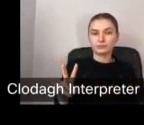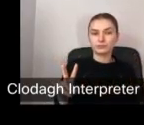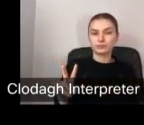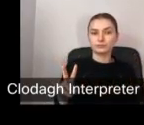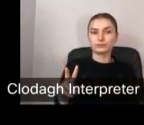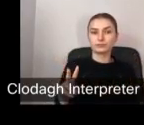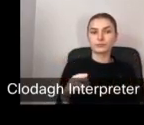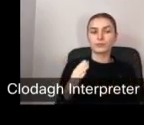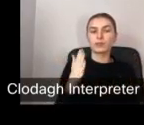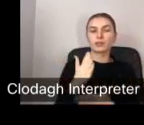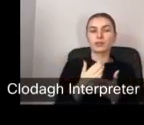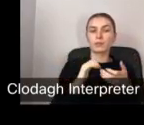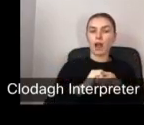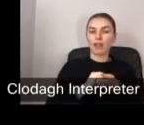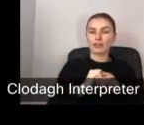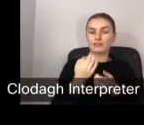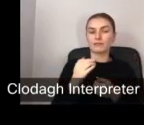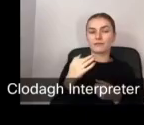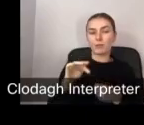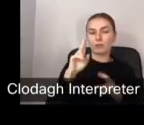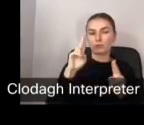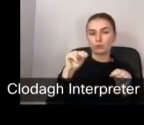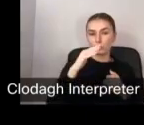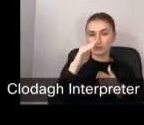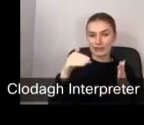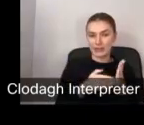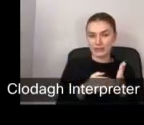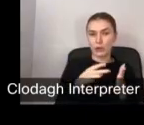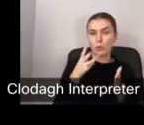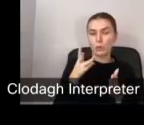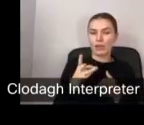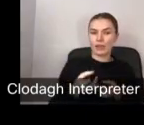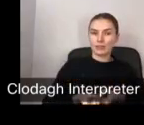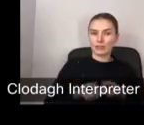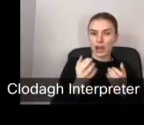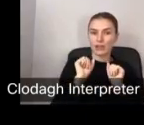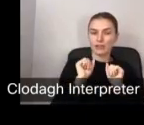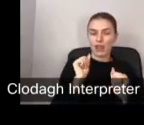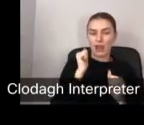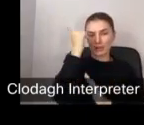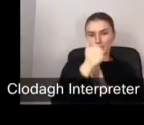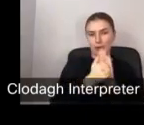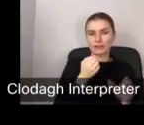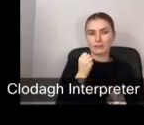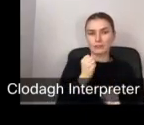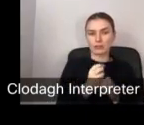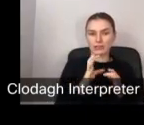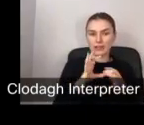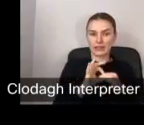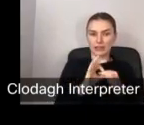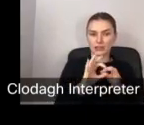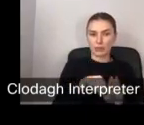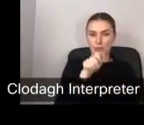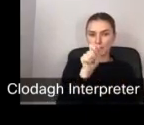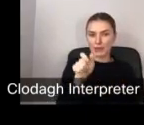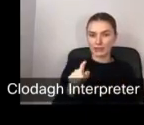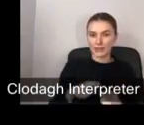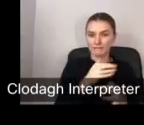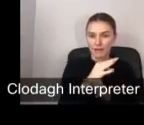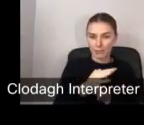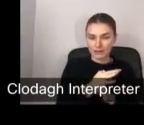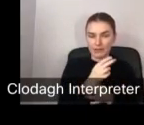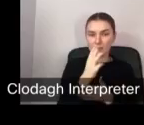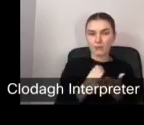some colleagues from New Zealand who are going to share their experience around engaging with patients and families as part of